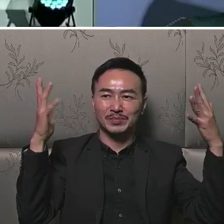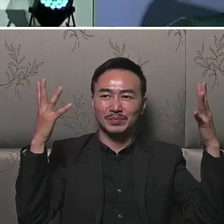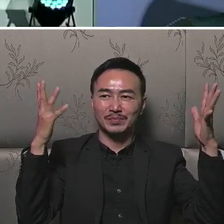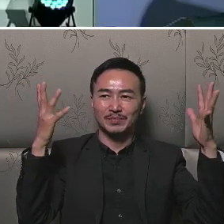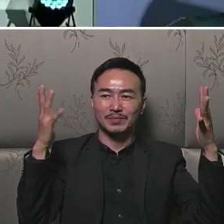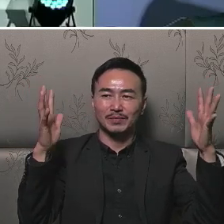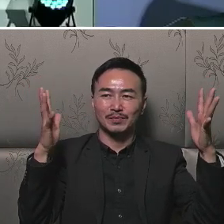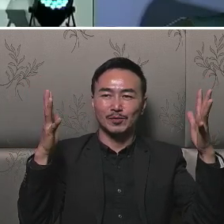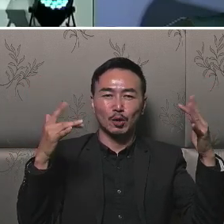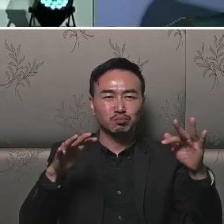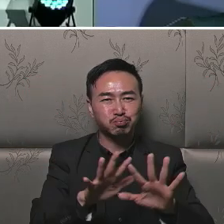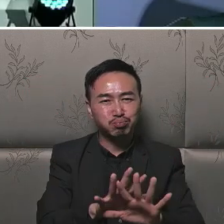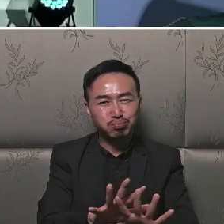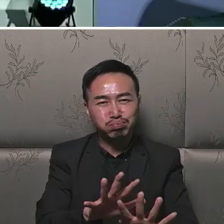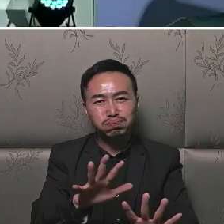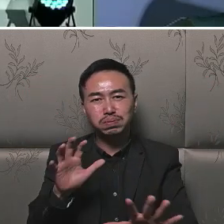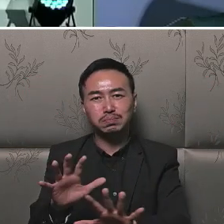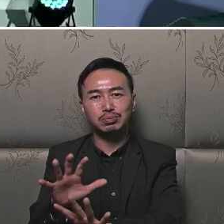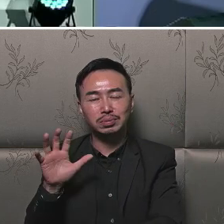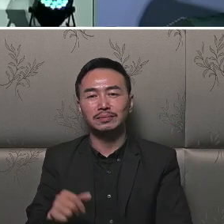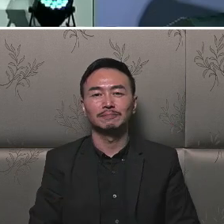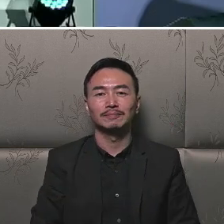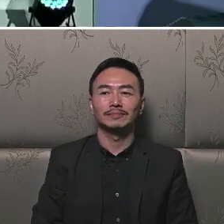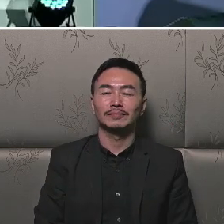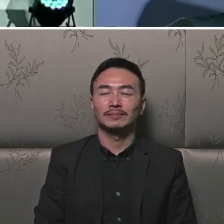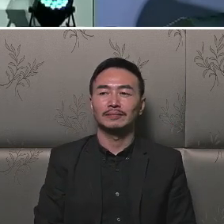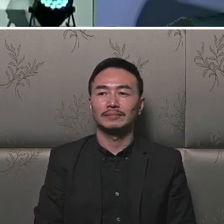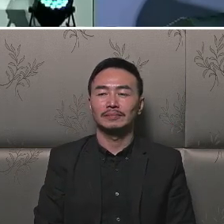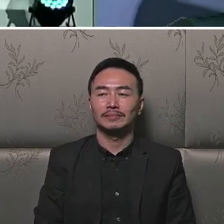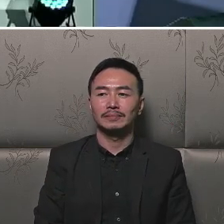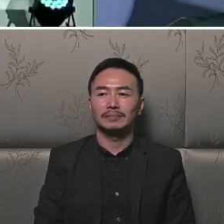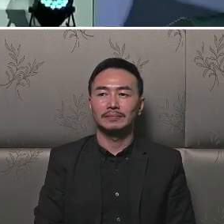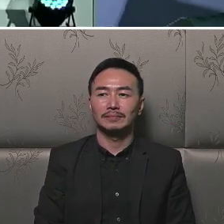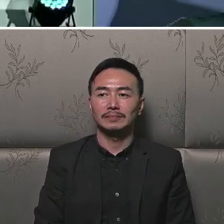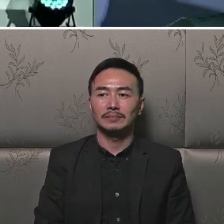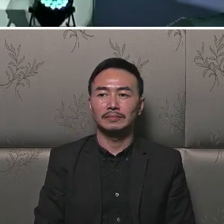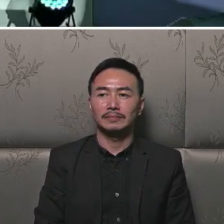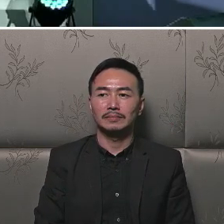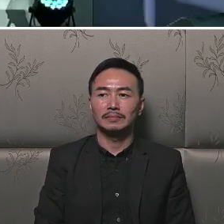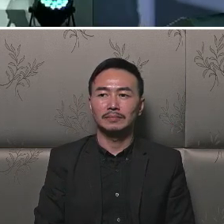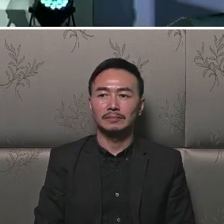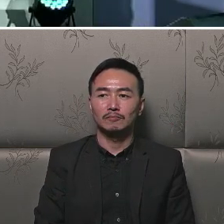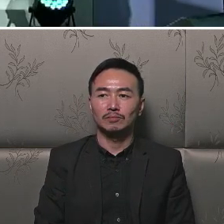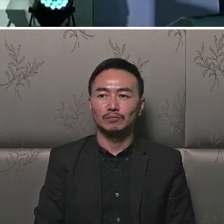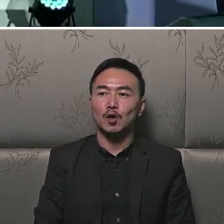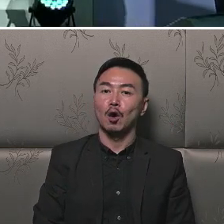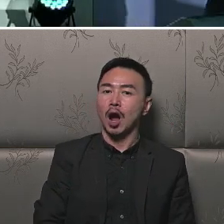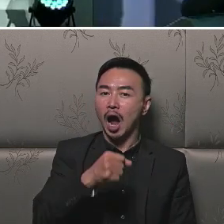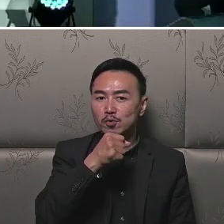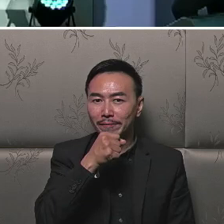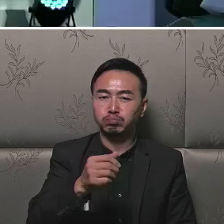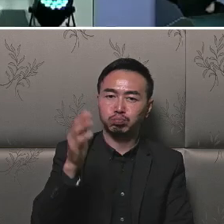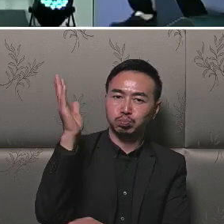And I hand over the session back to the moderator. And now big round of applause, ladies and gentlemen, to our